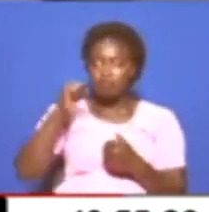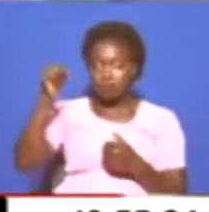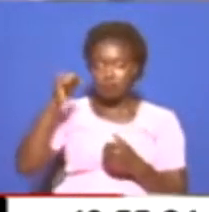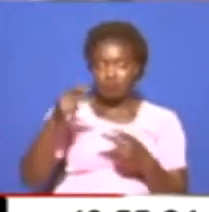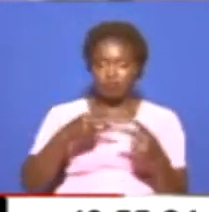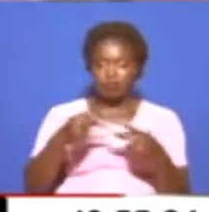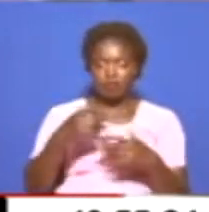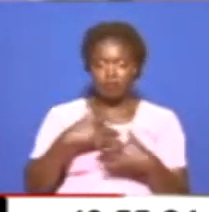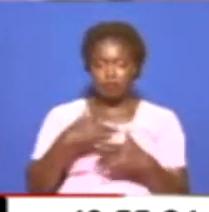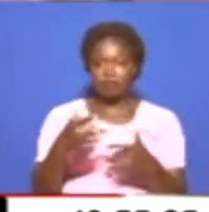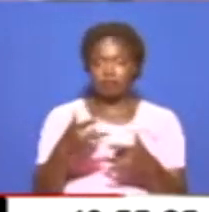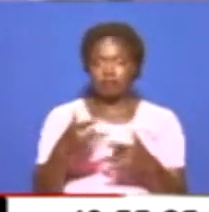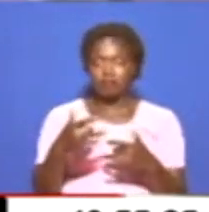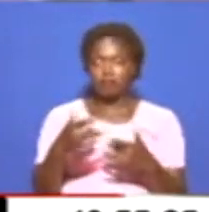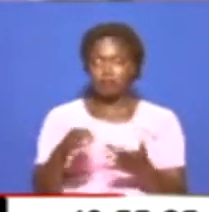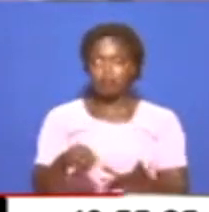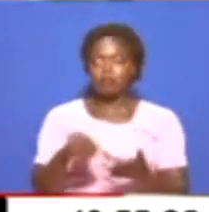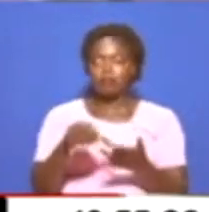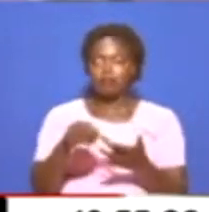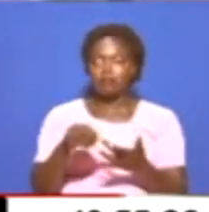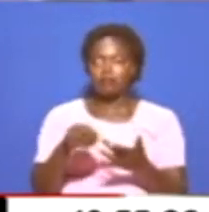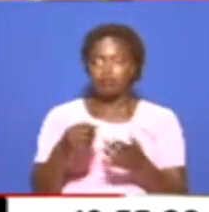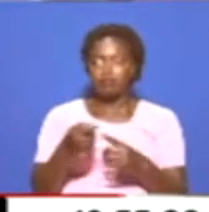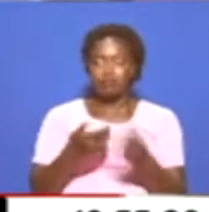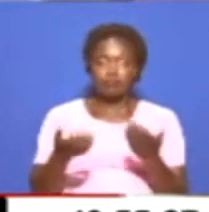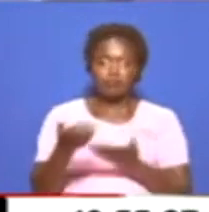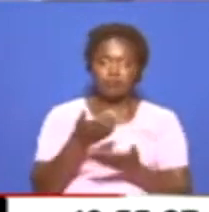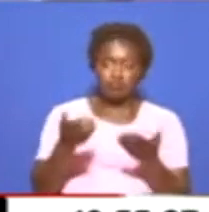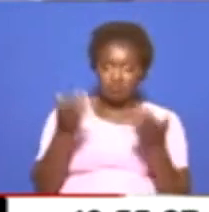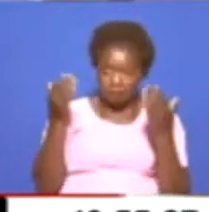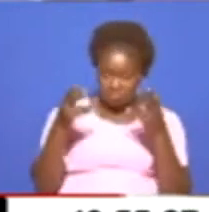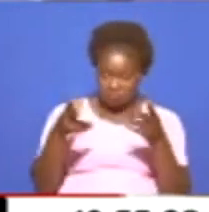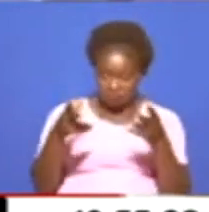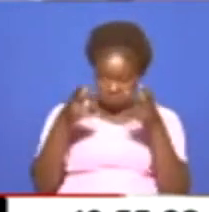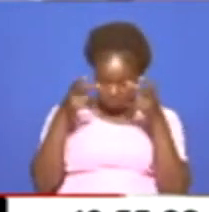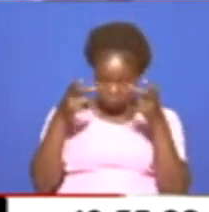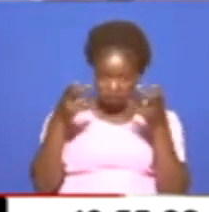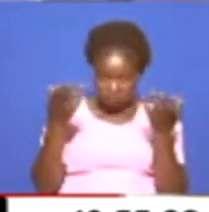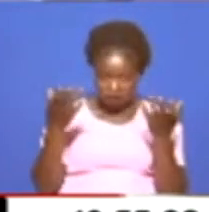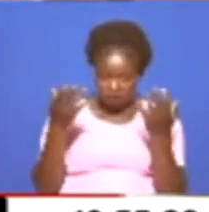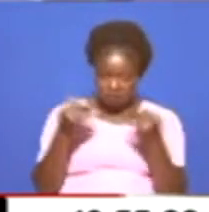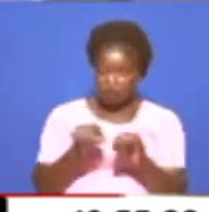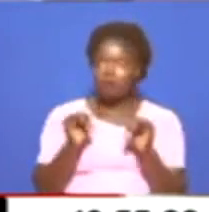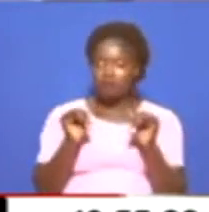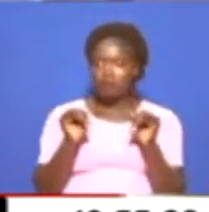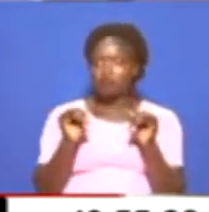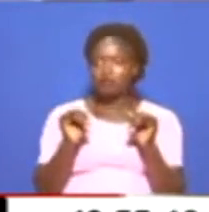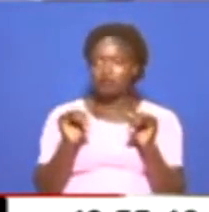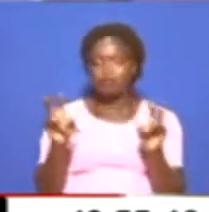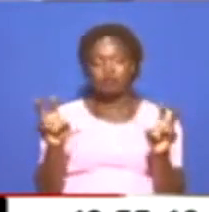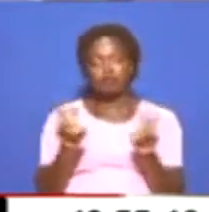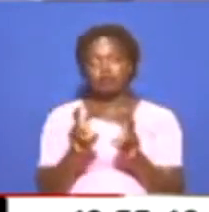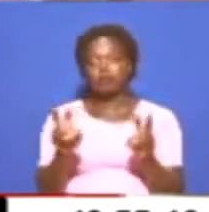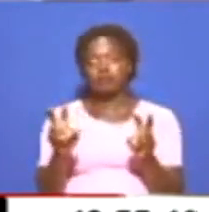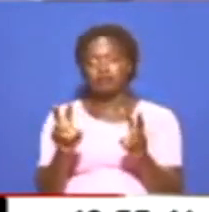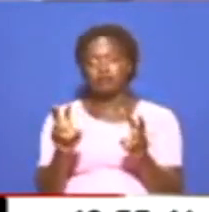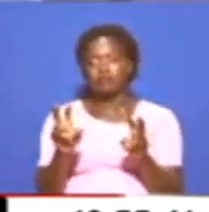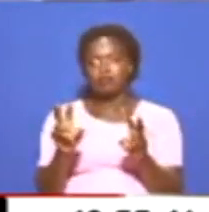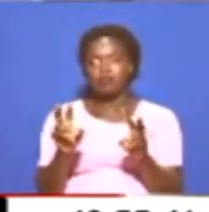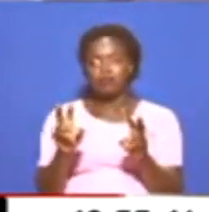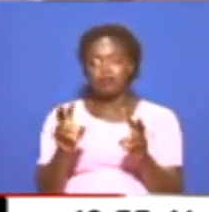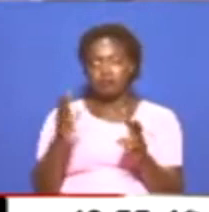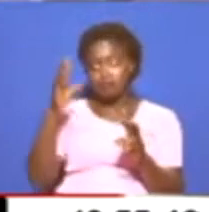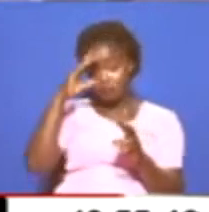interesting. More so when I try to think of it from an economic perspective, I'm trying to look at it and I'm seeing that the